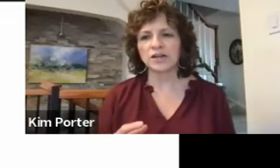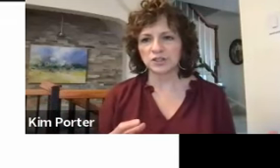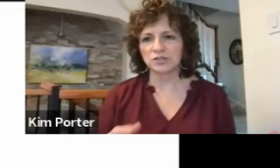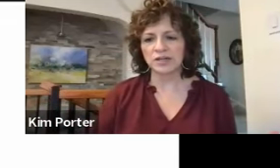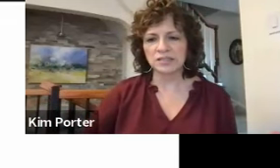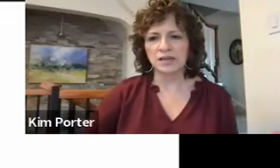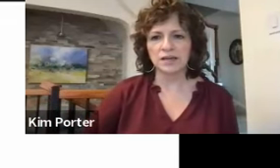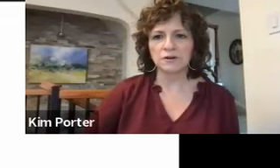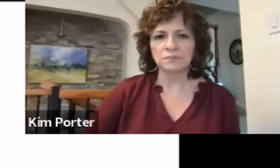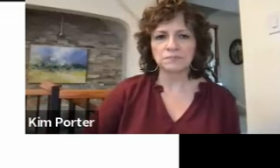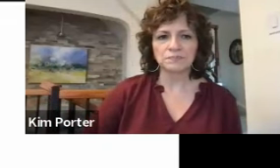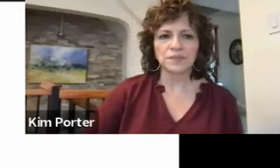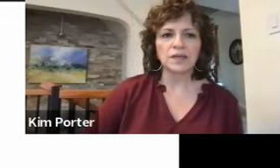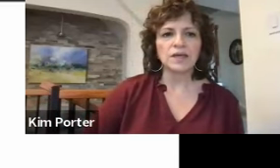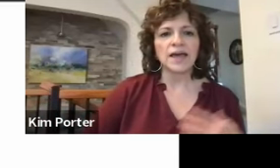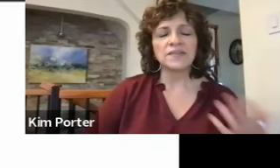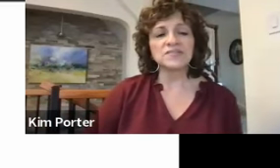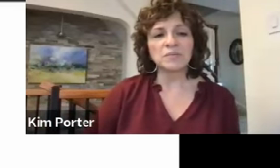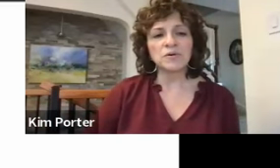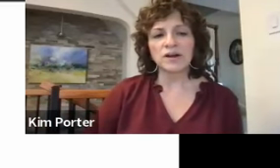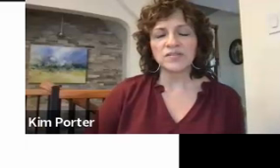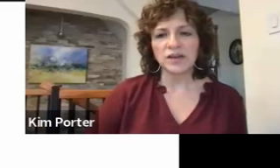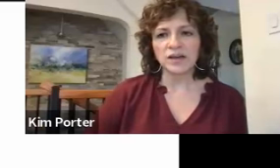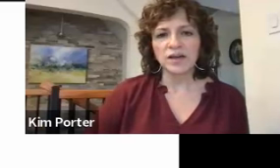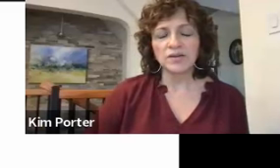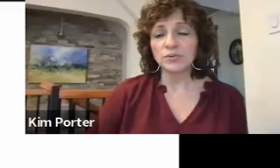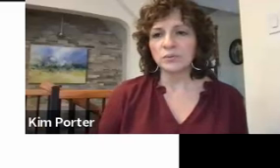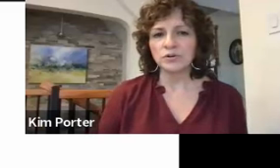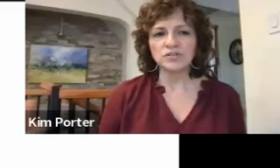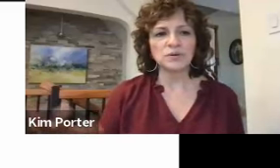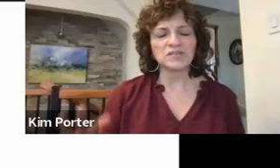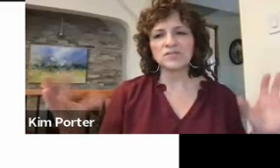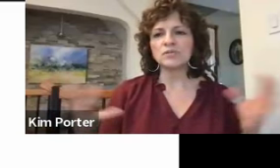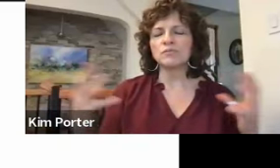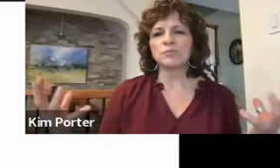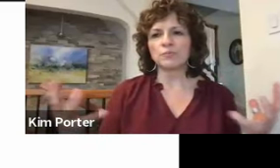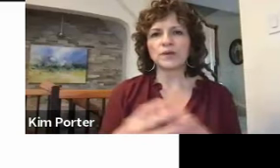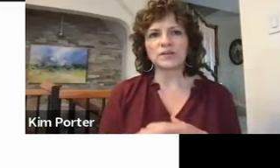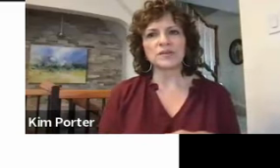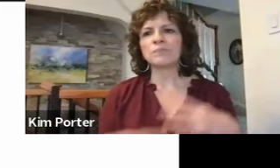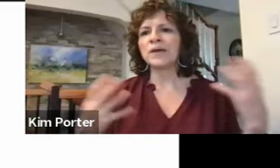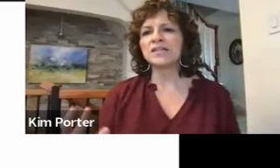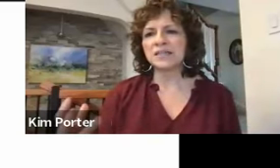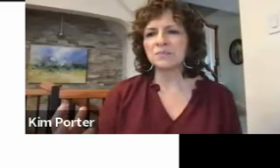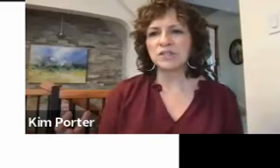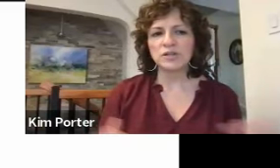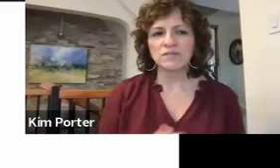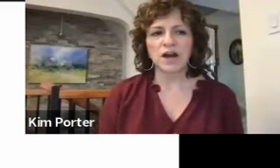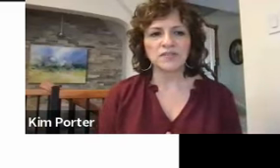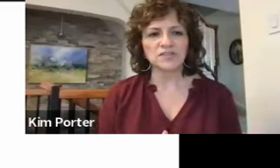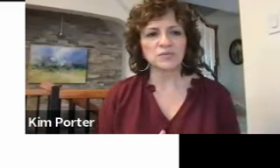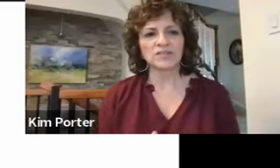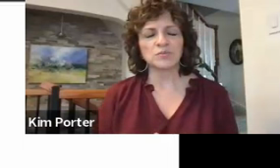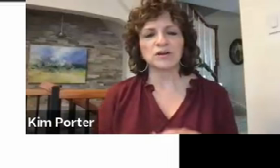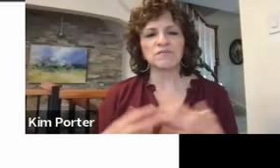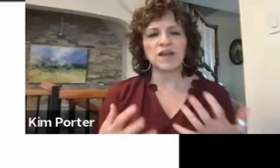what I'm actually trying to say here. And then summarizing is really important too, because it's sort of let me make sure that I've